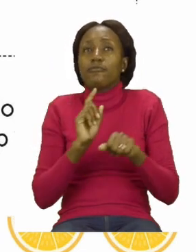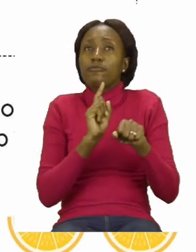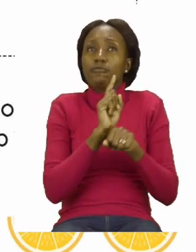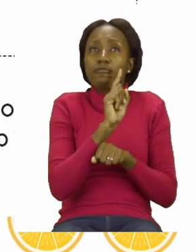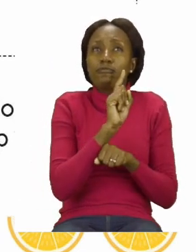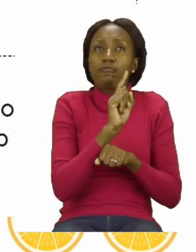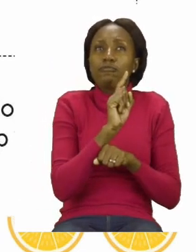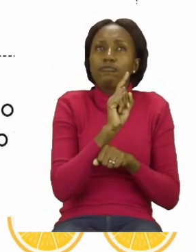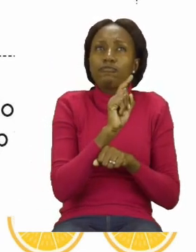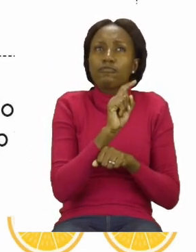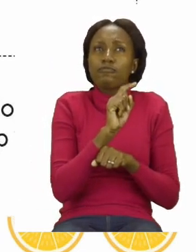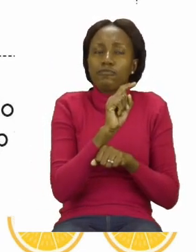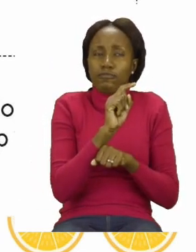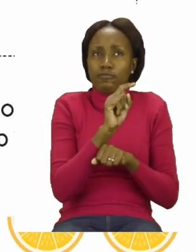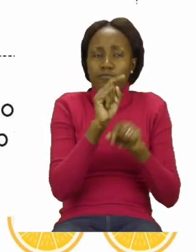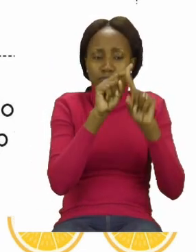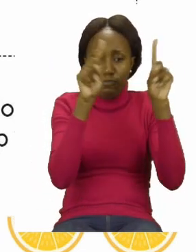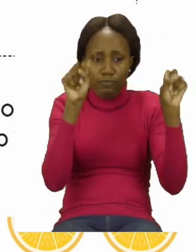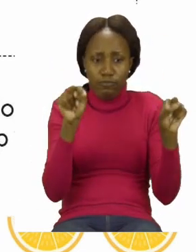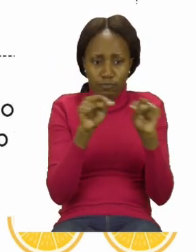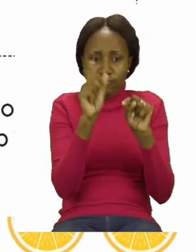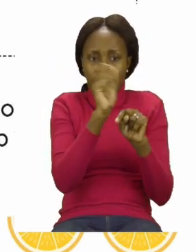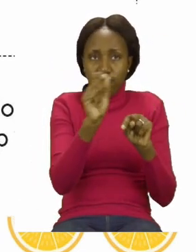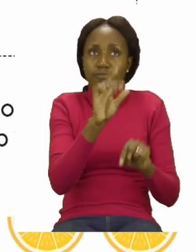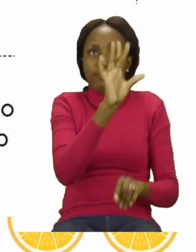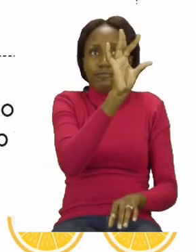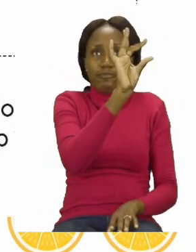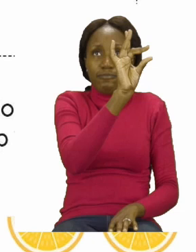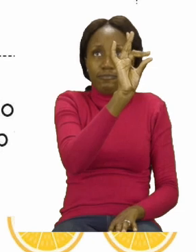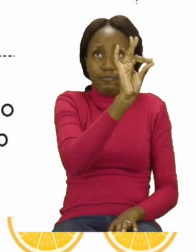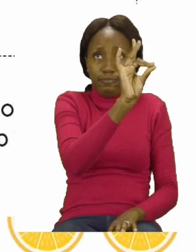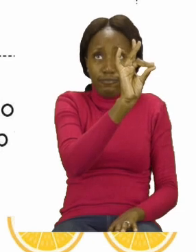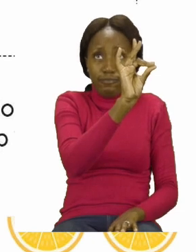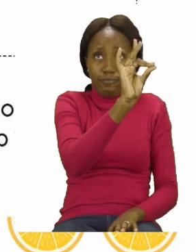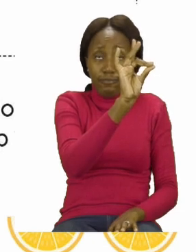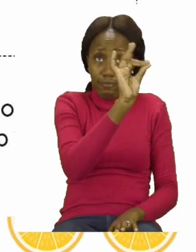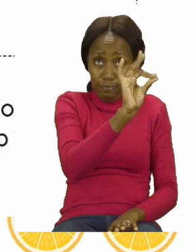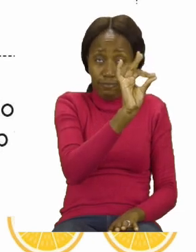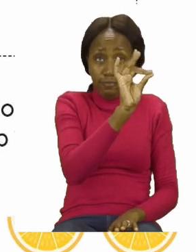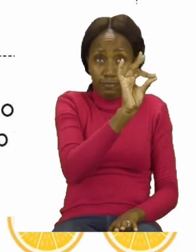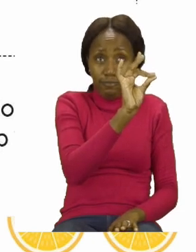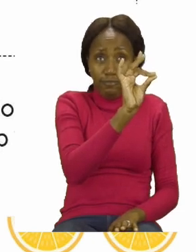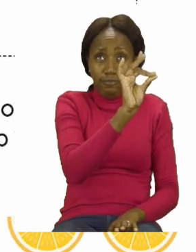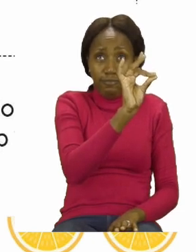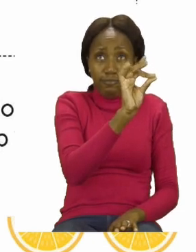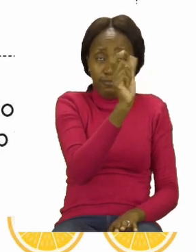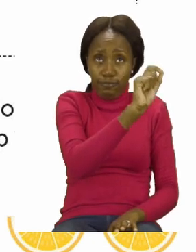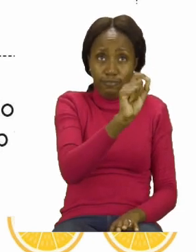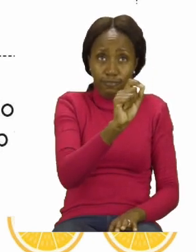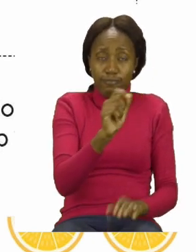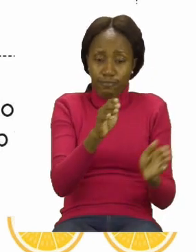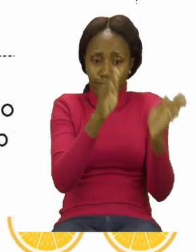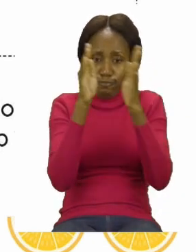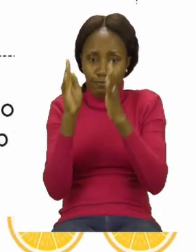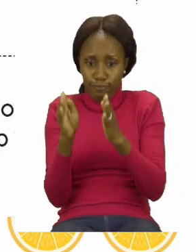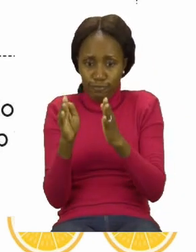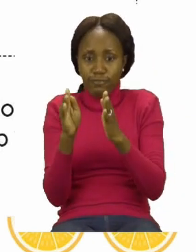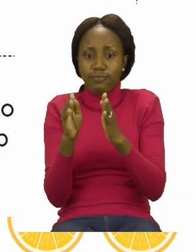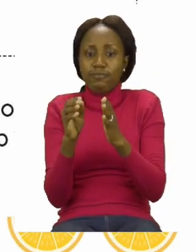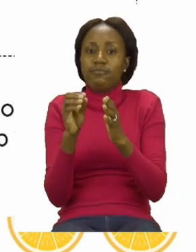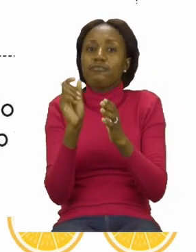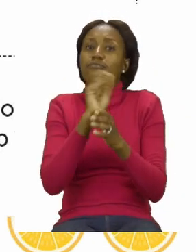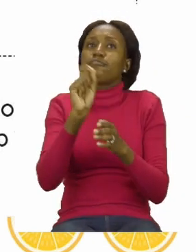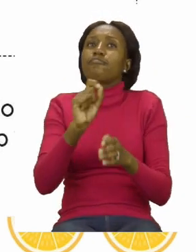box, I would like you to please write 8 because that is what we're starting with. And then in the second box, I would like you to